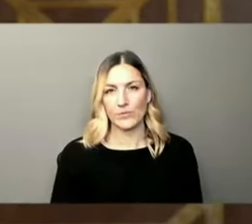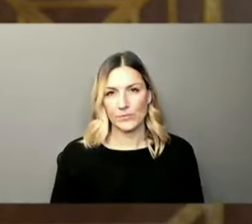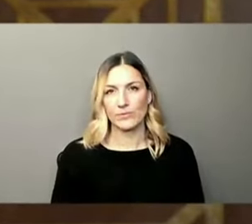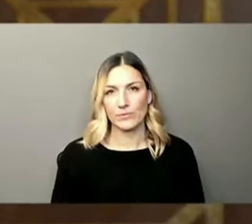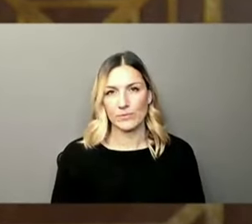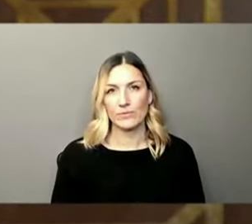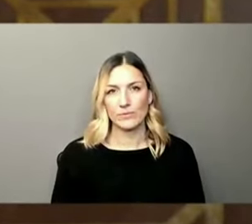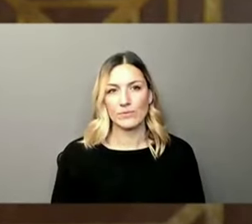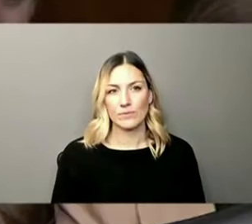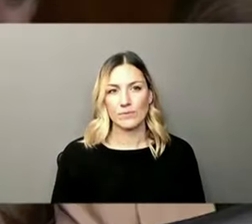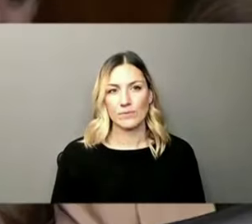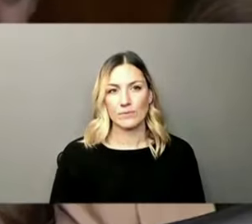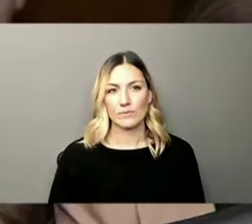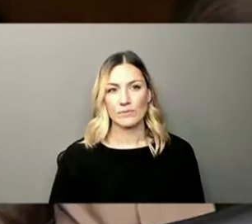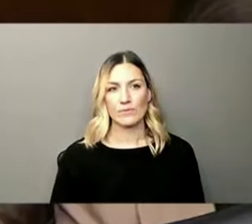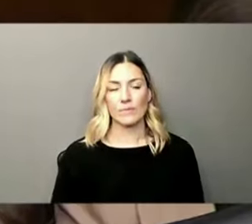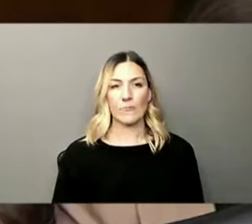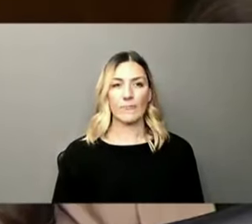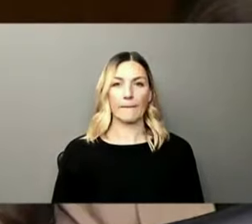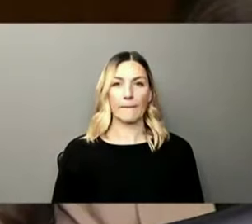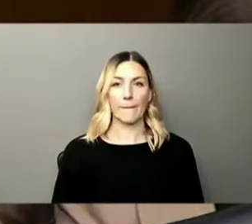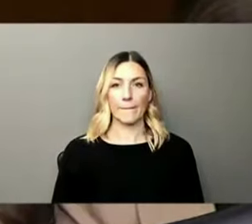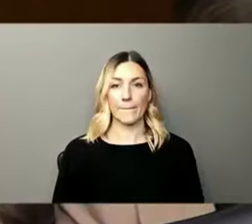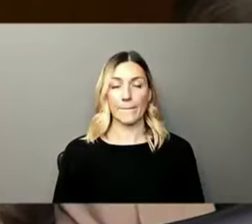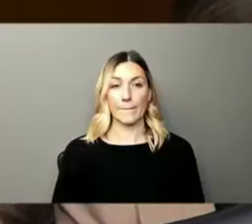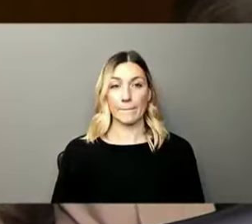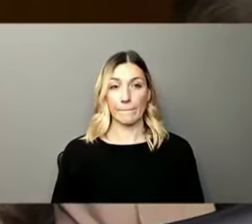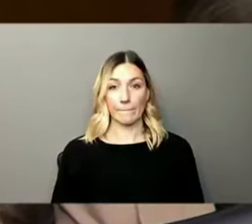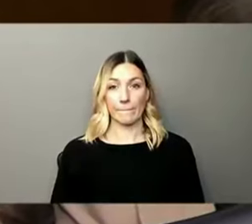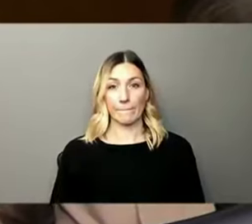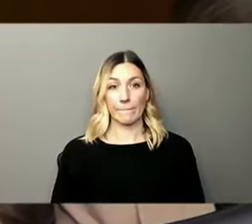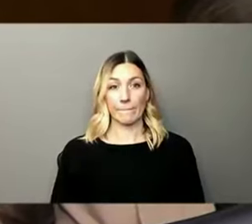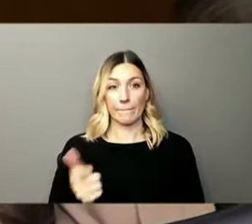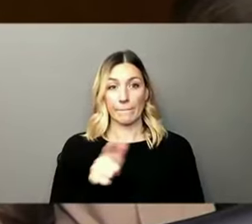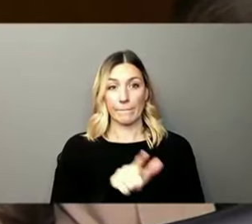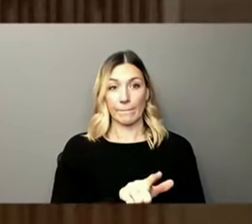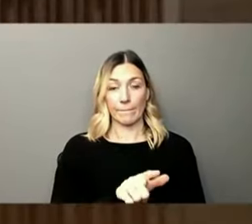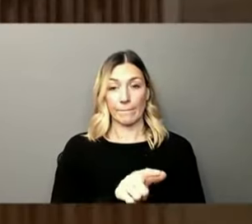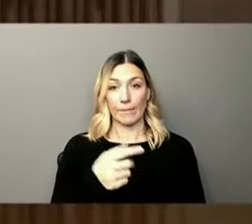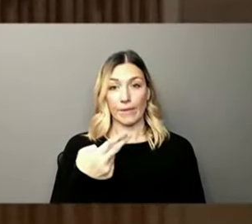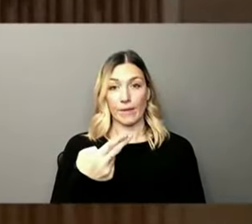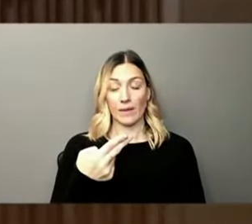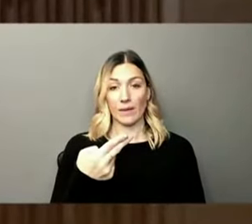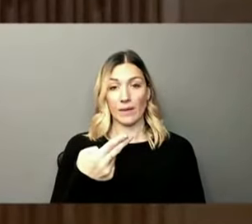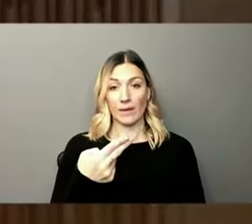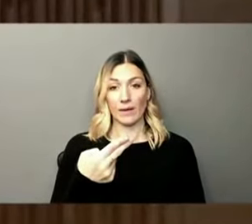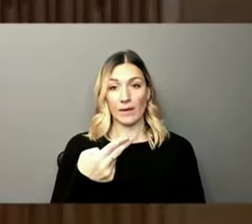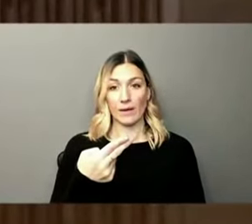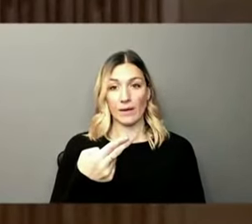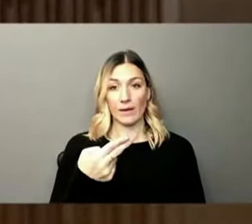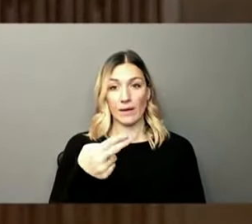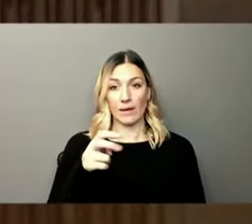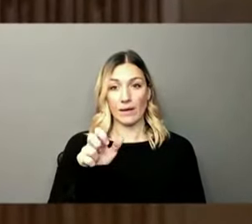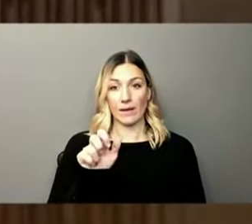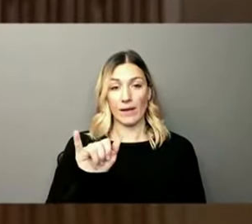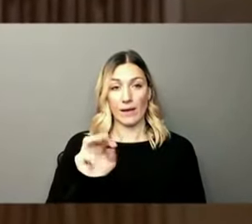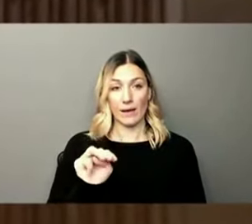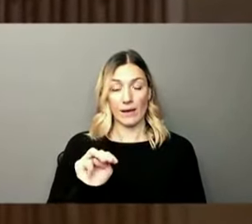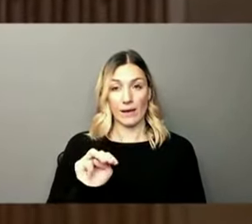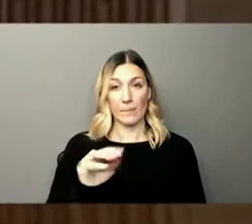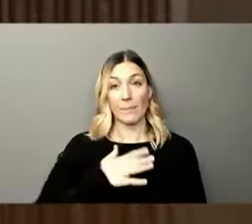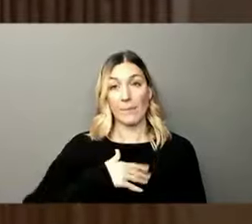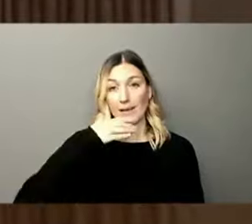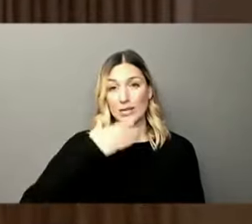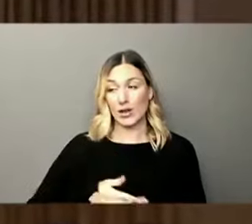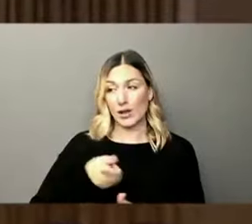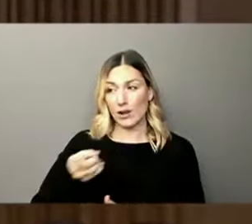Ms. Heim, do you have anything to add? I think one of the things that has been hard for me with my daughter is that she